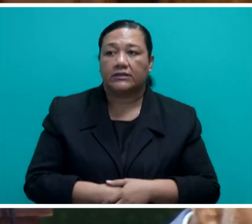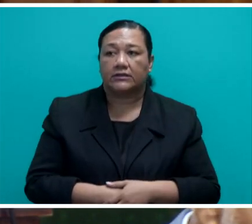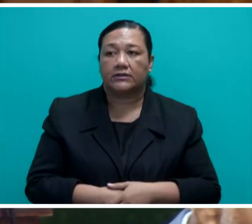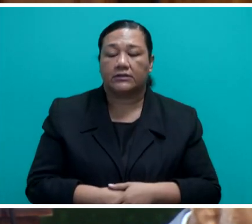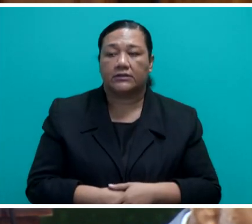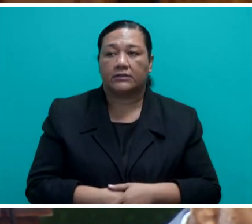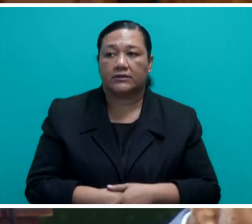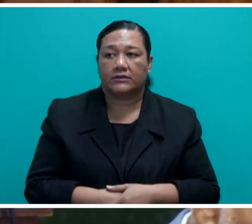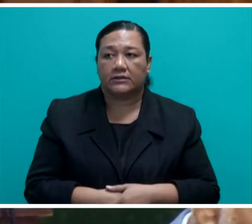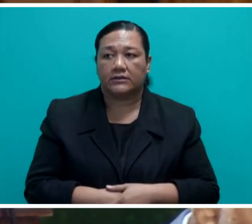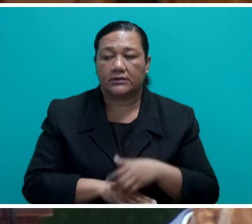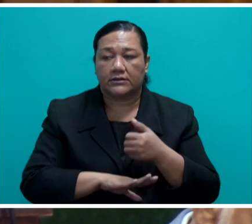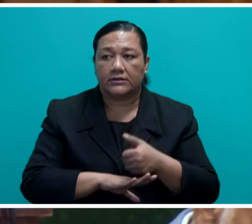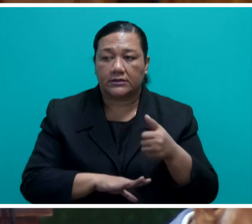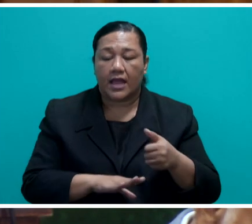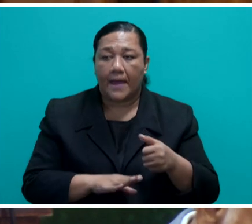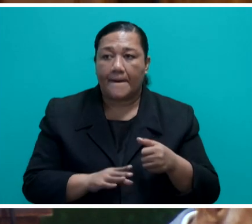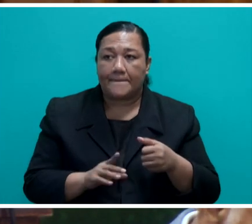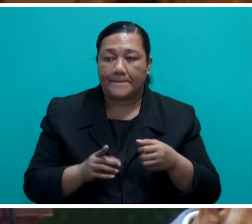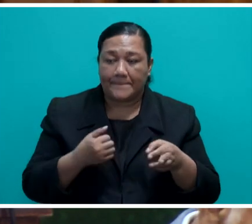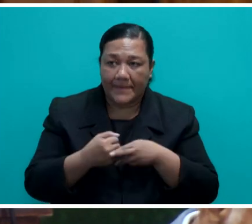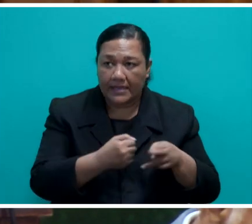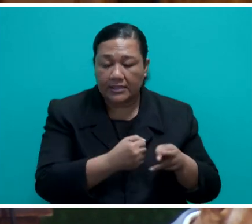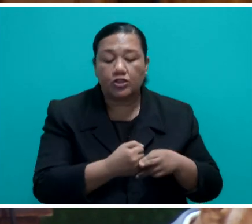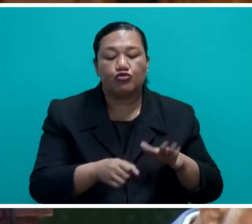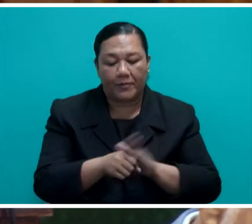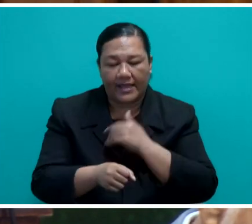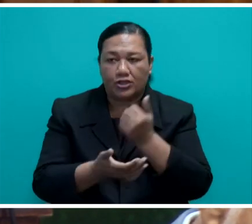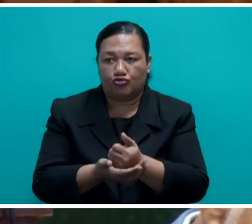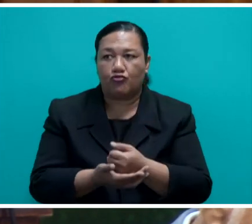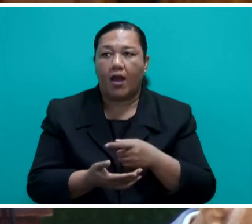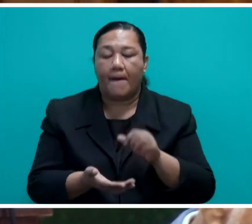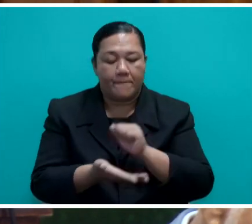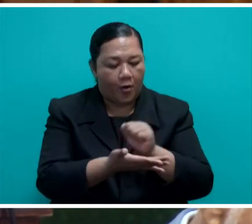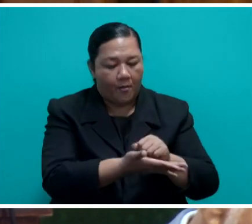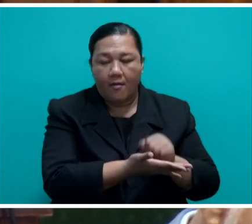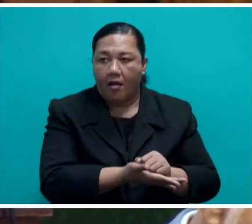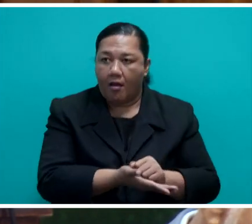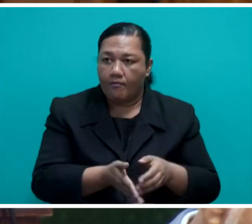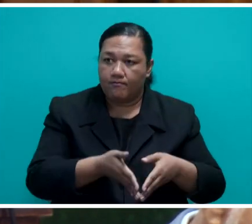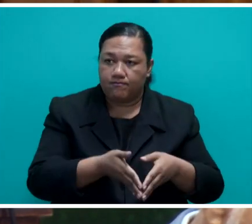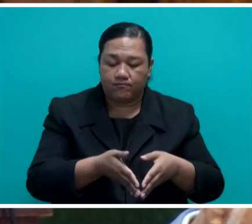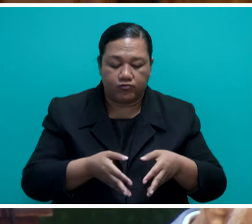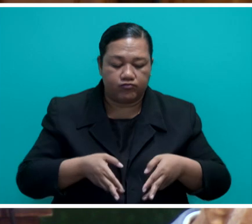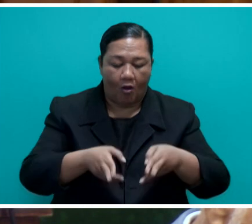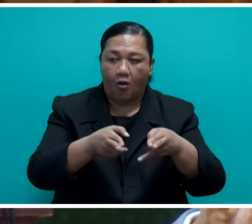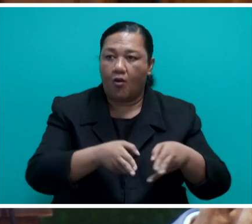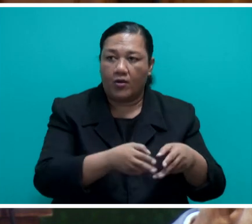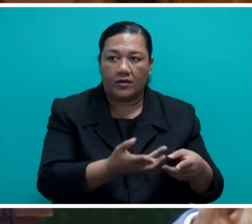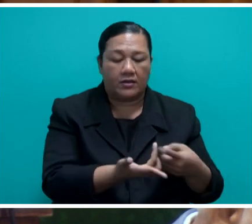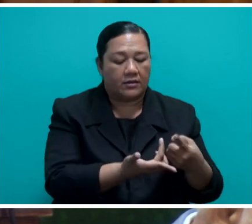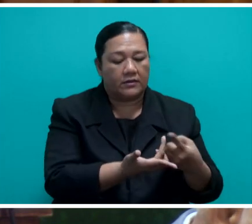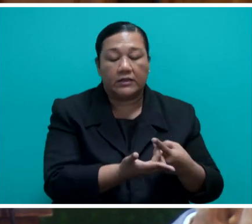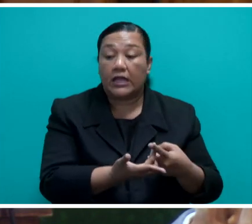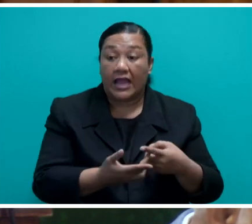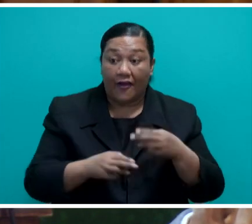maintenance and clearing to ensure necessary water flow. The Ministry is collaborating with the Fiji Roads Authority